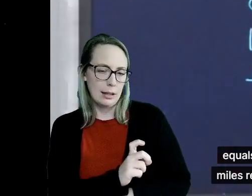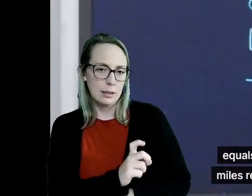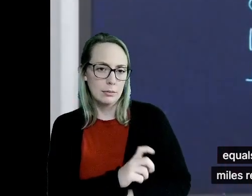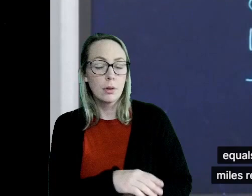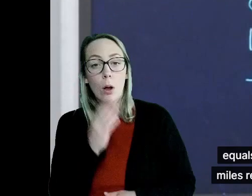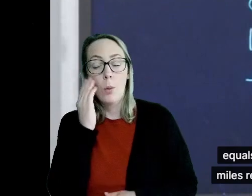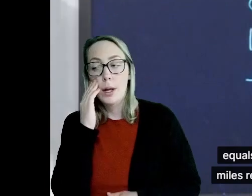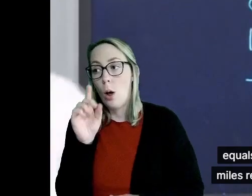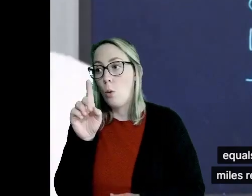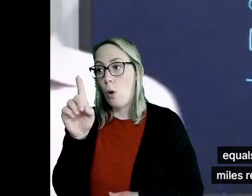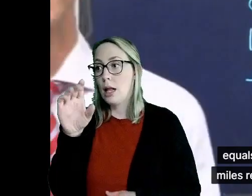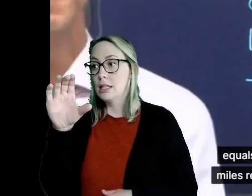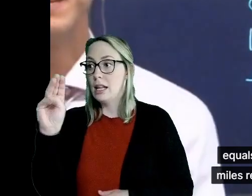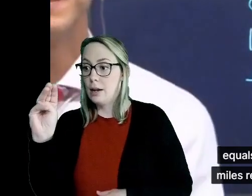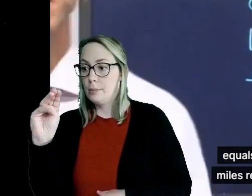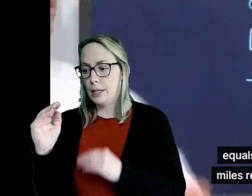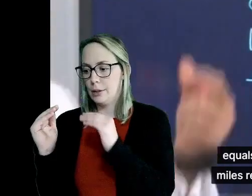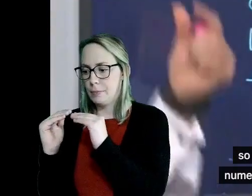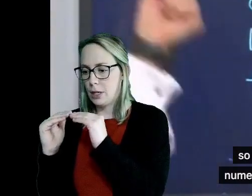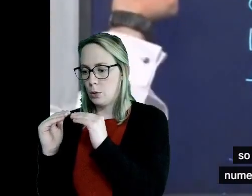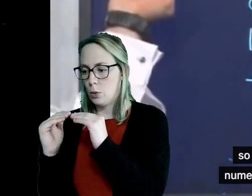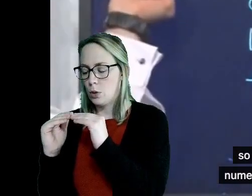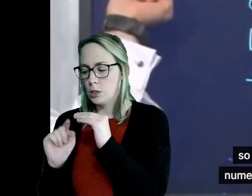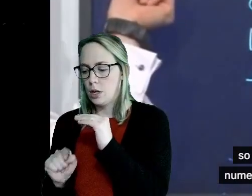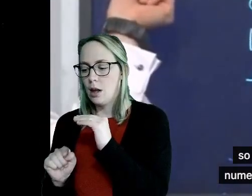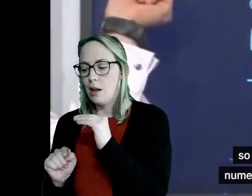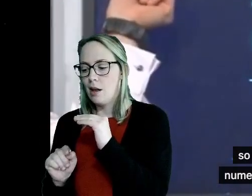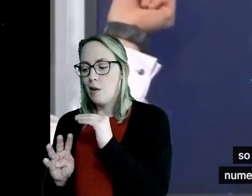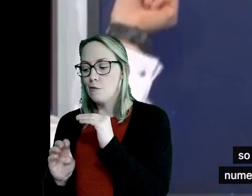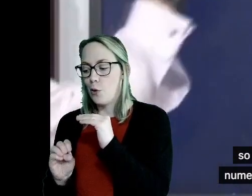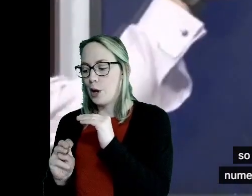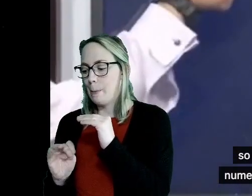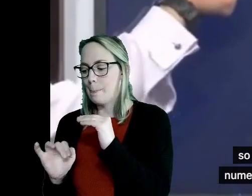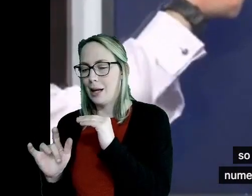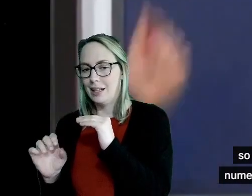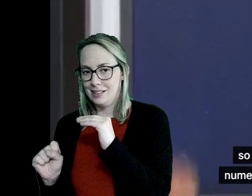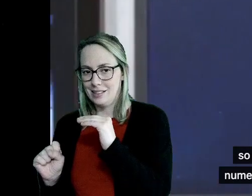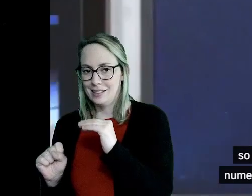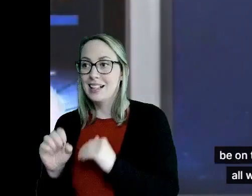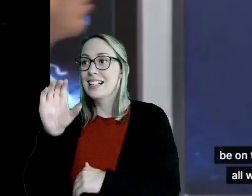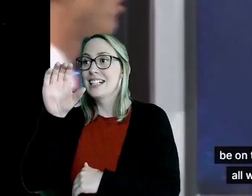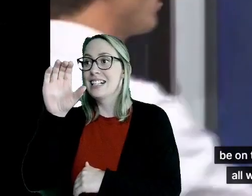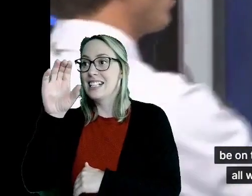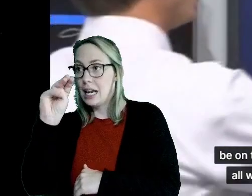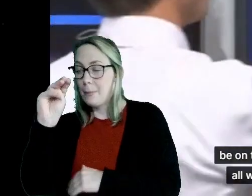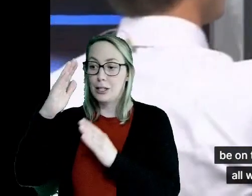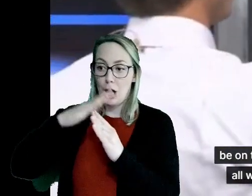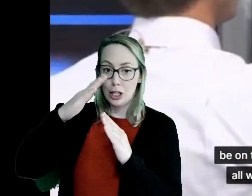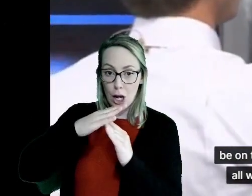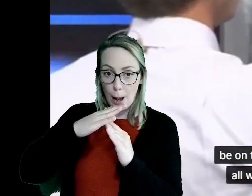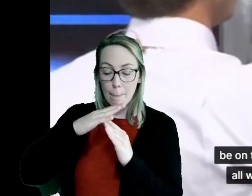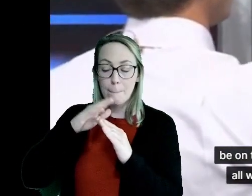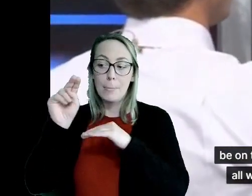is 40 miles. Remember, we have to be consistent, so we put the centimeters on the numerator. The centimeters will have to be on the numerator over